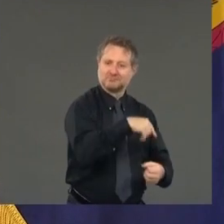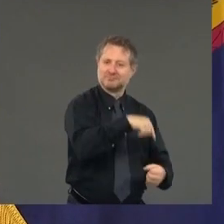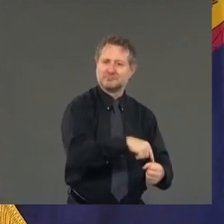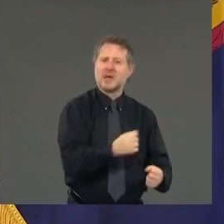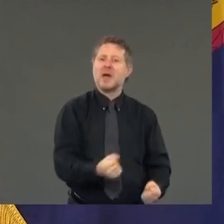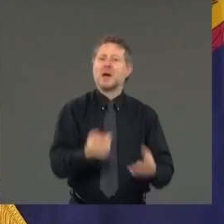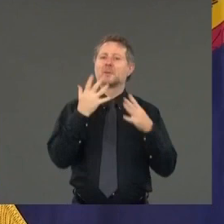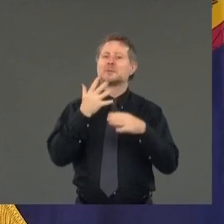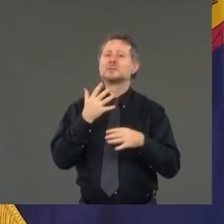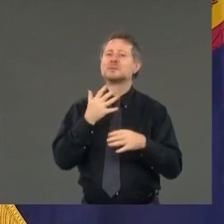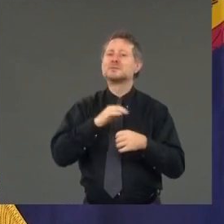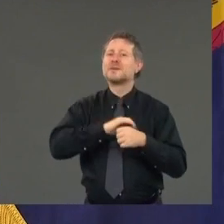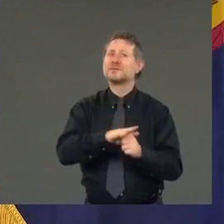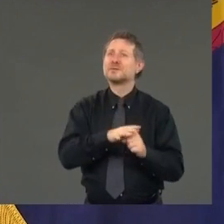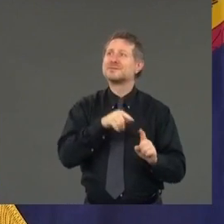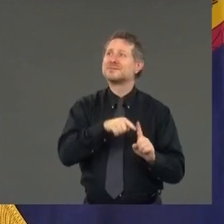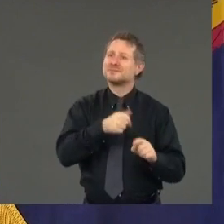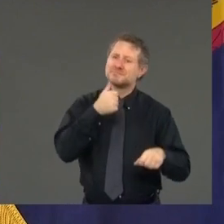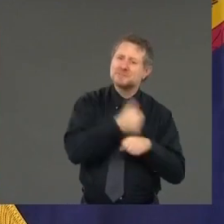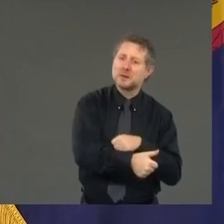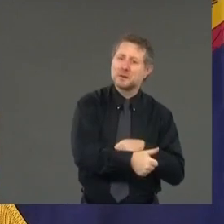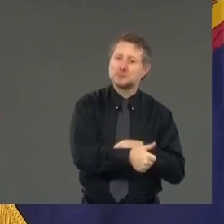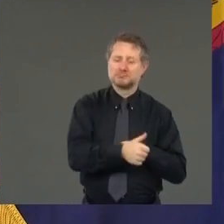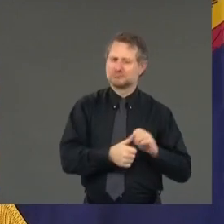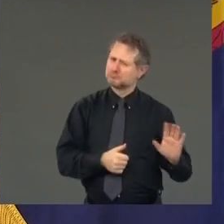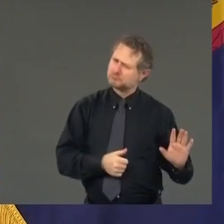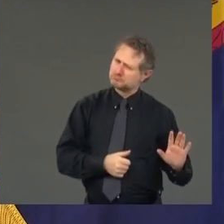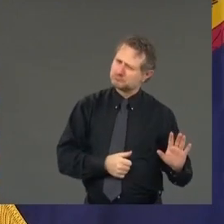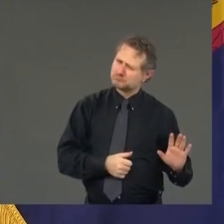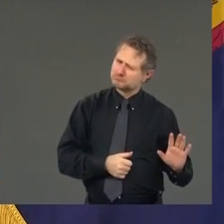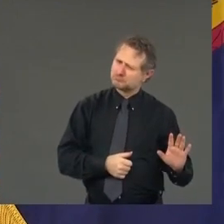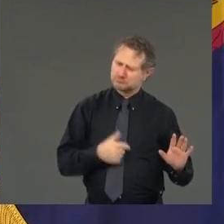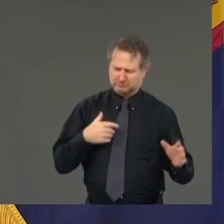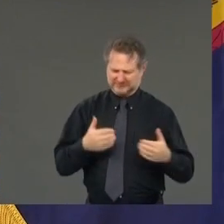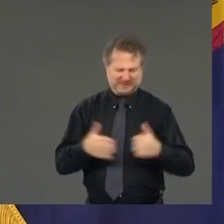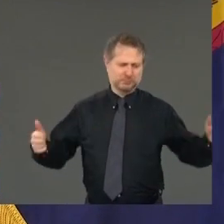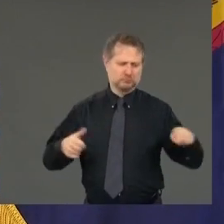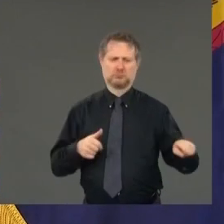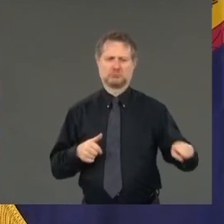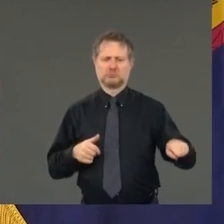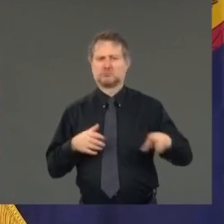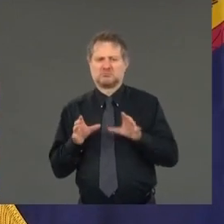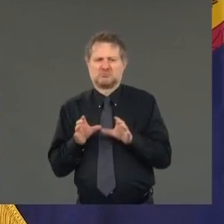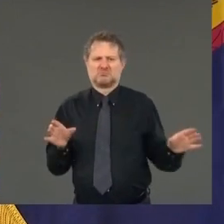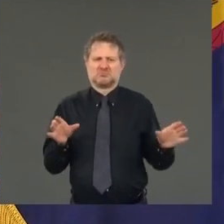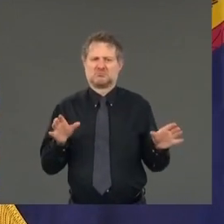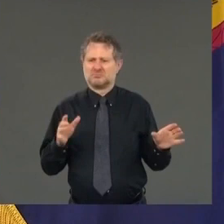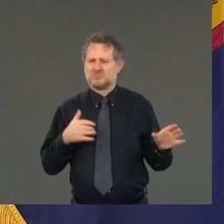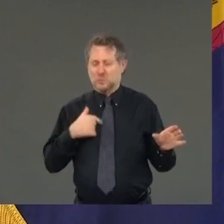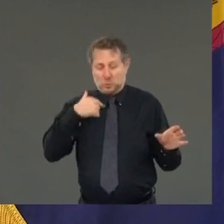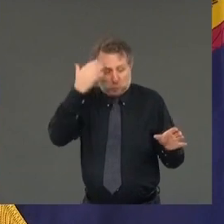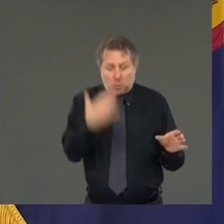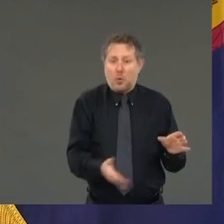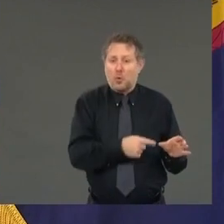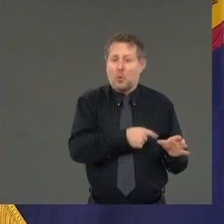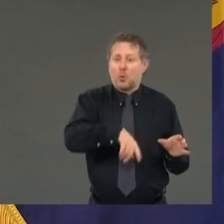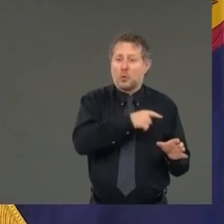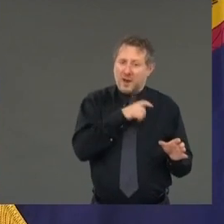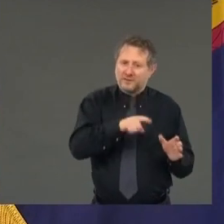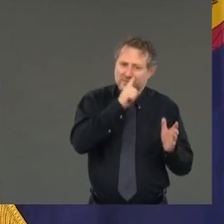coronavirus? Probable is different than confirmed. Probable is probable, but I have to check. I don't